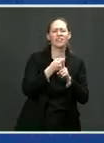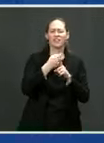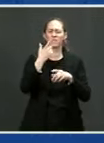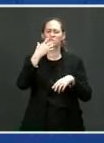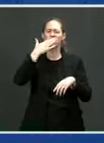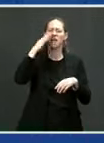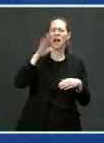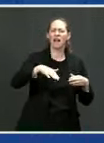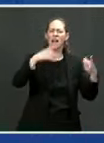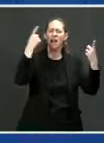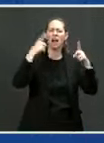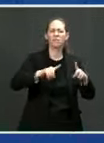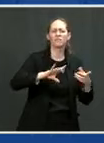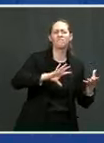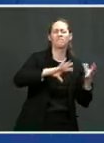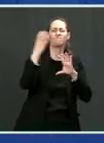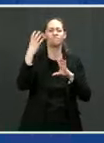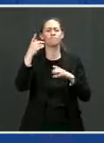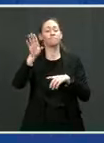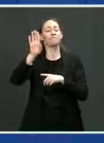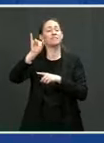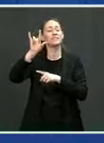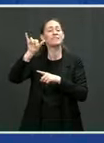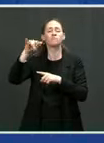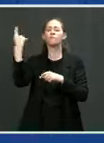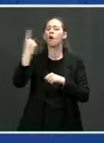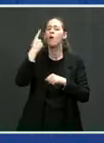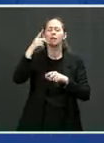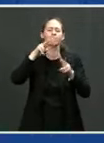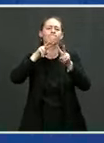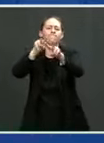that spark of joy, so can we.